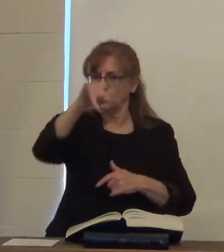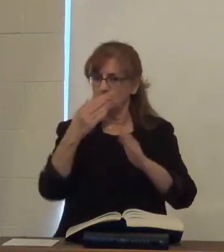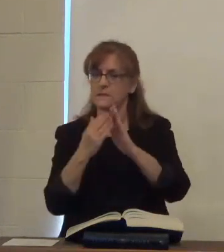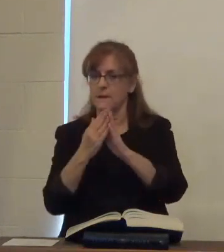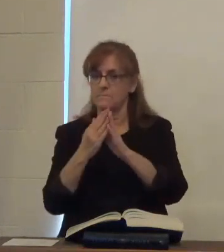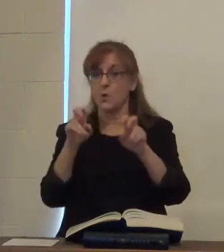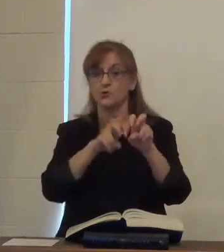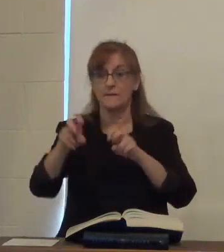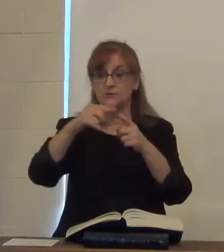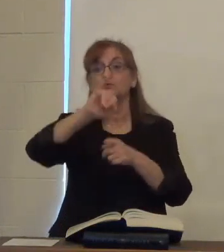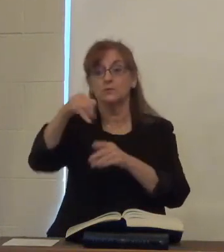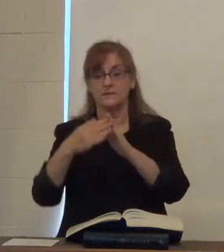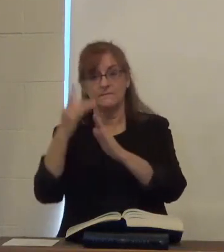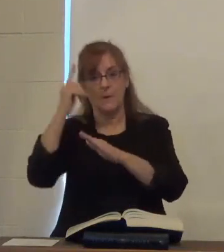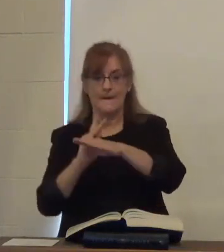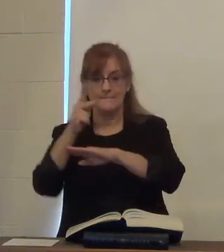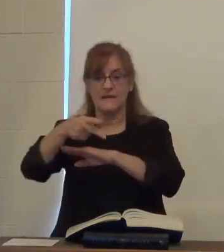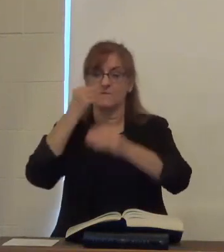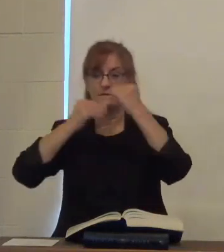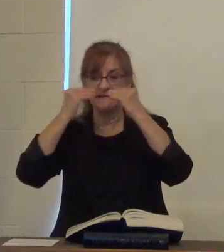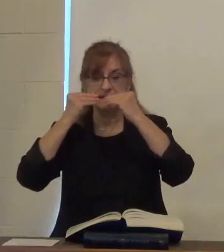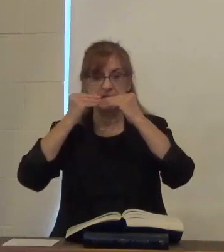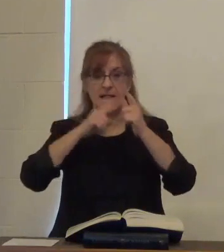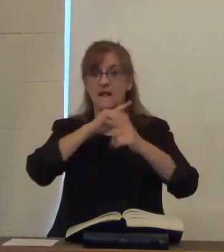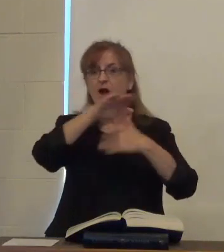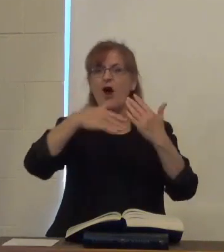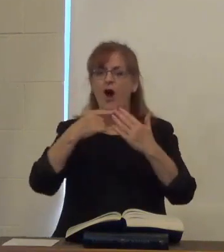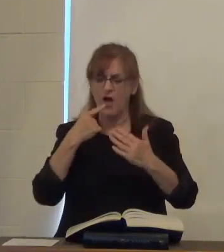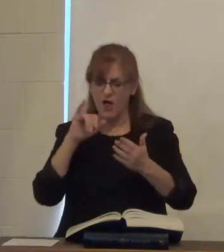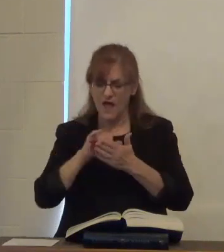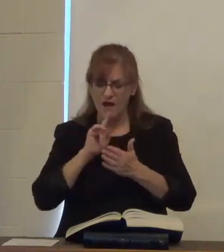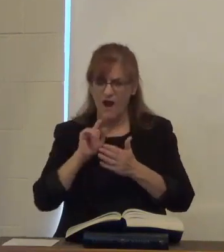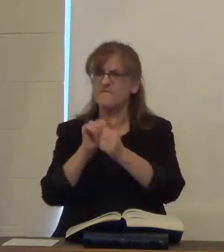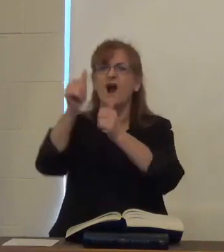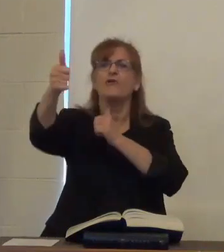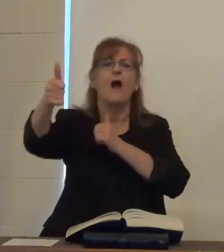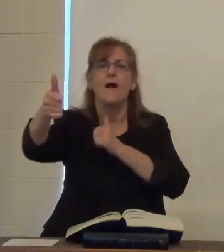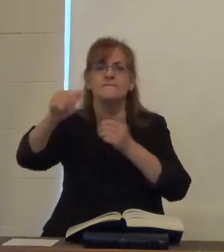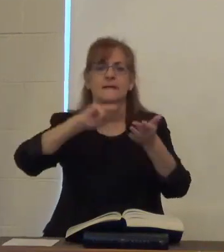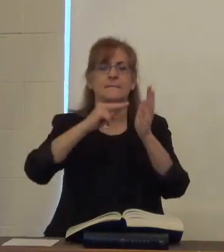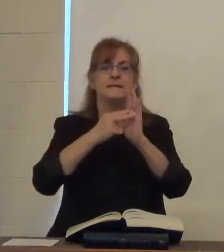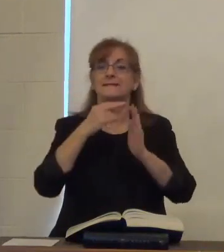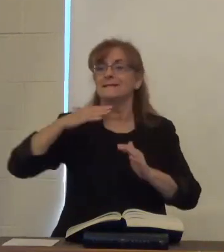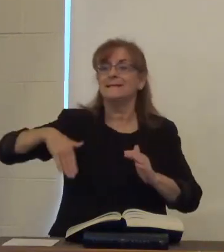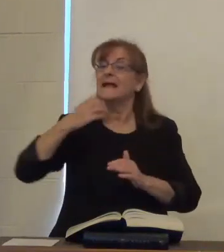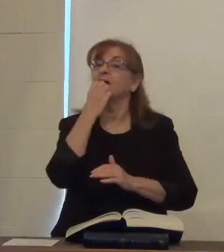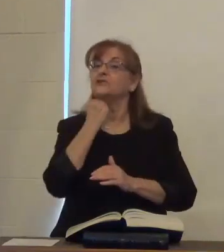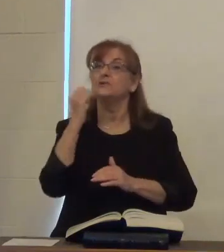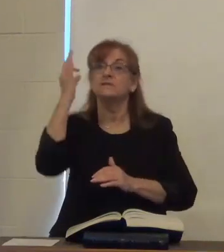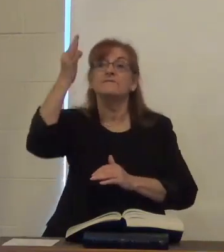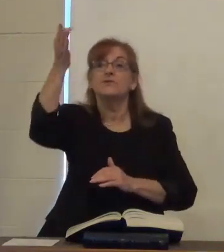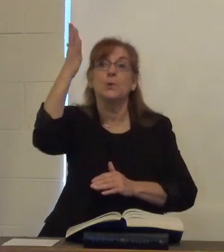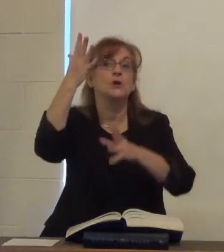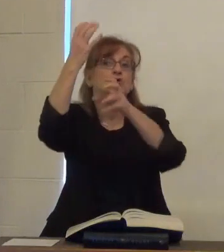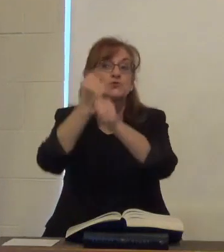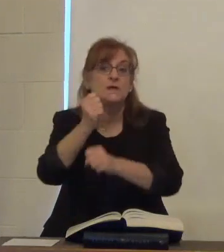feast. And then all that are afar off. That looks toward the Gentiles who in the future would trust Christ